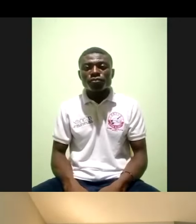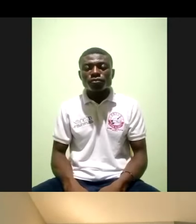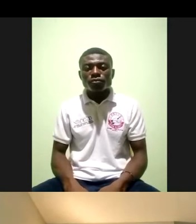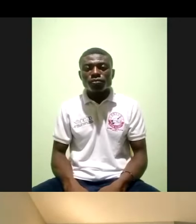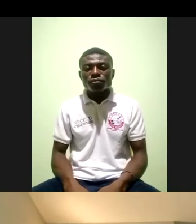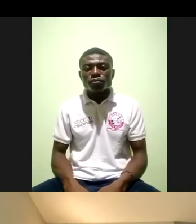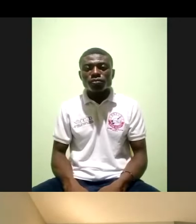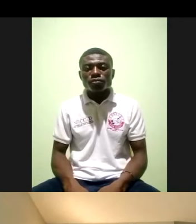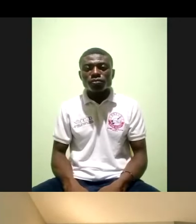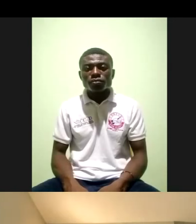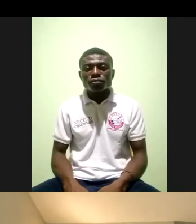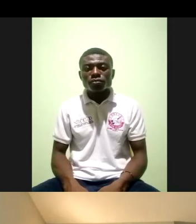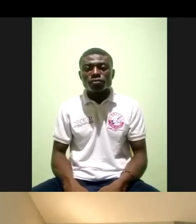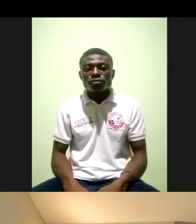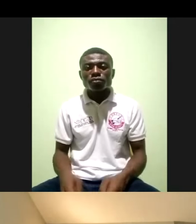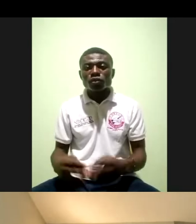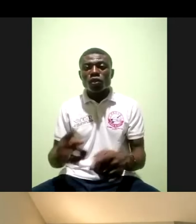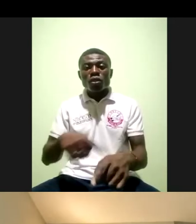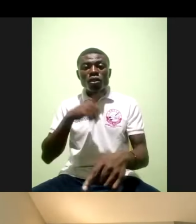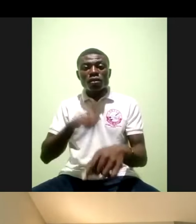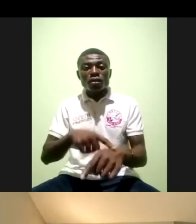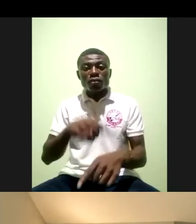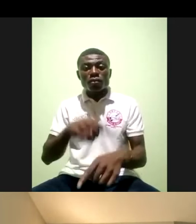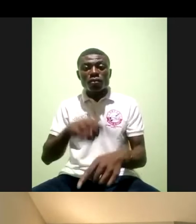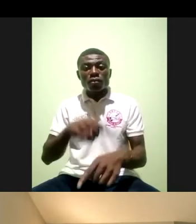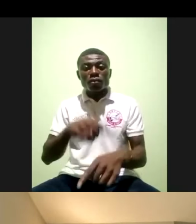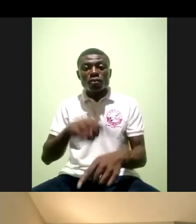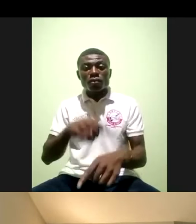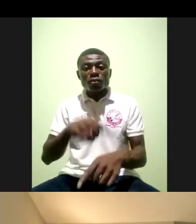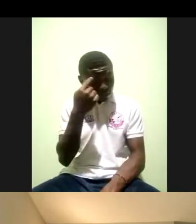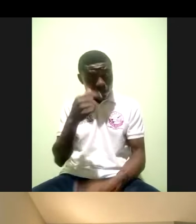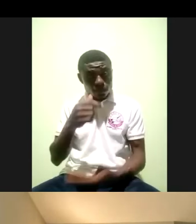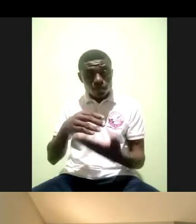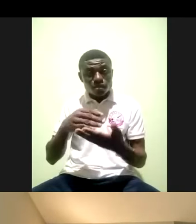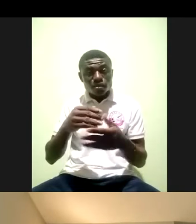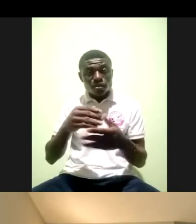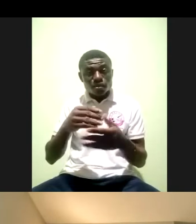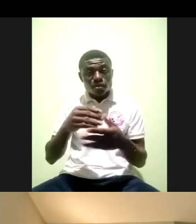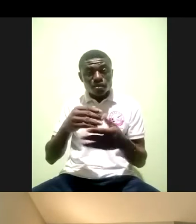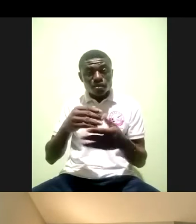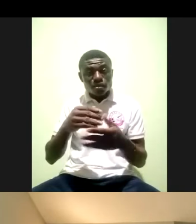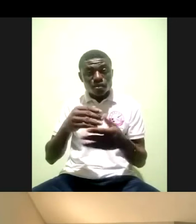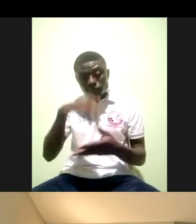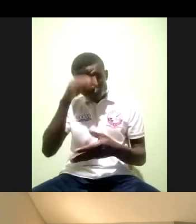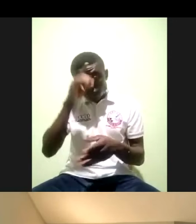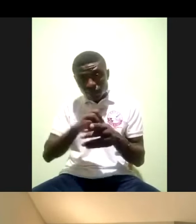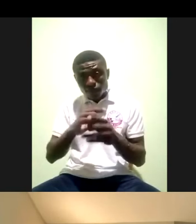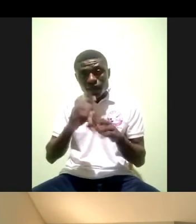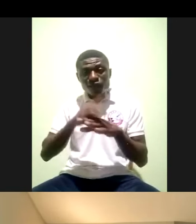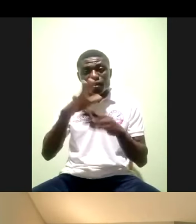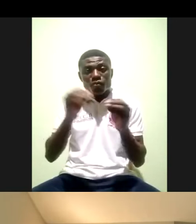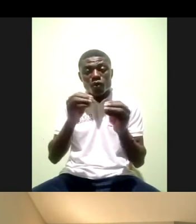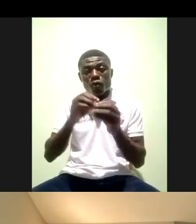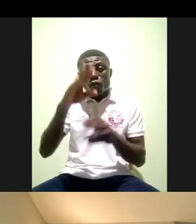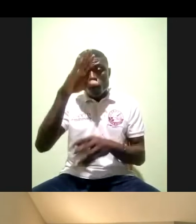So for a very long time, it was believed that learning disabilities affect more boys than girls. This one is a little